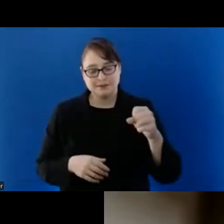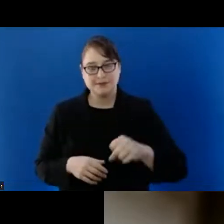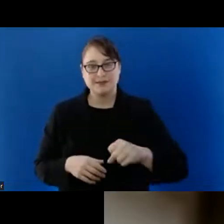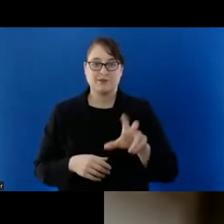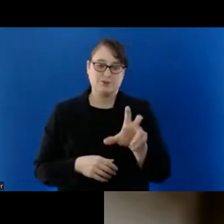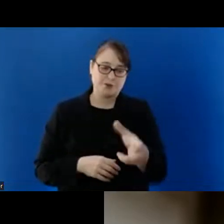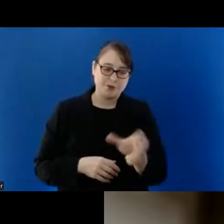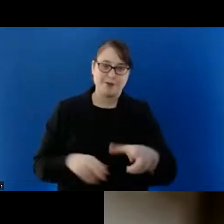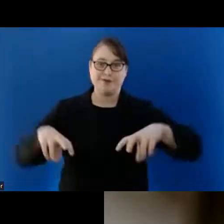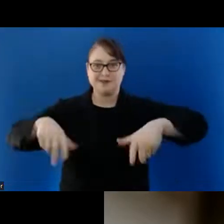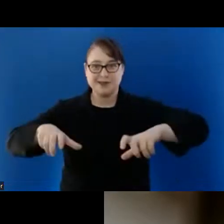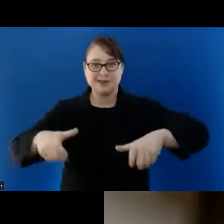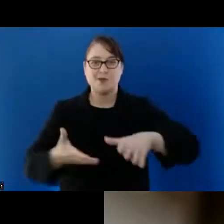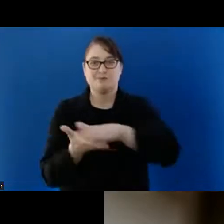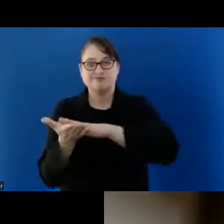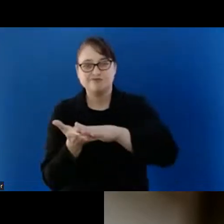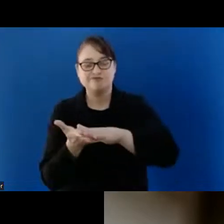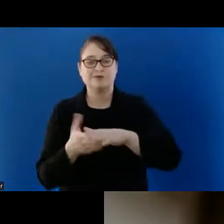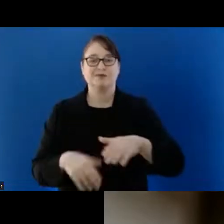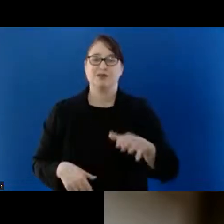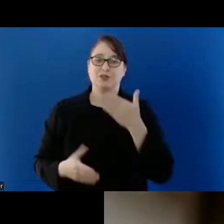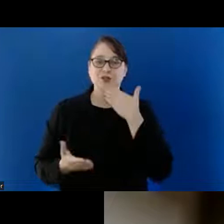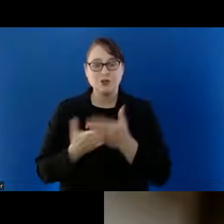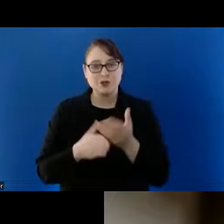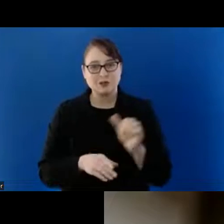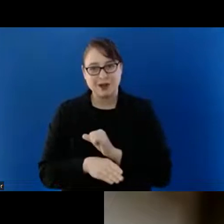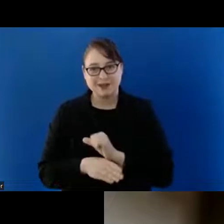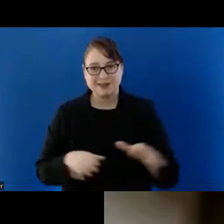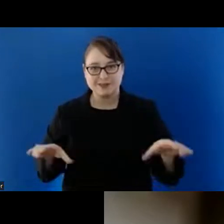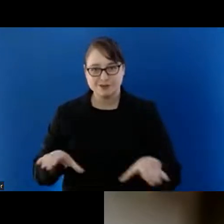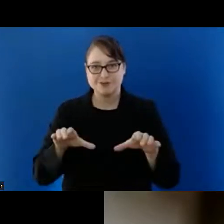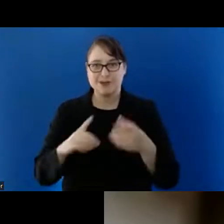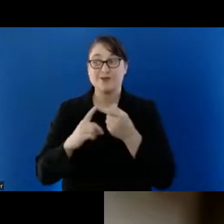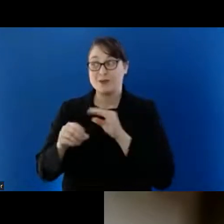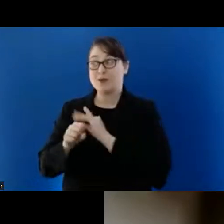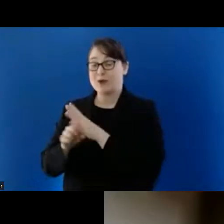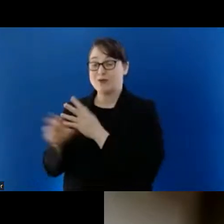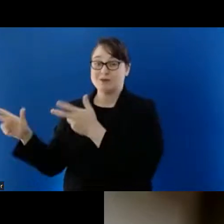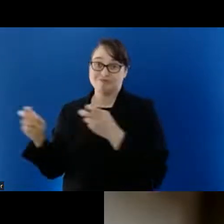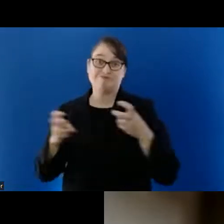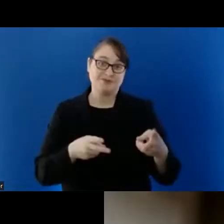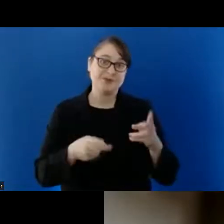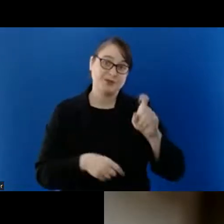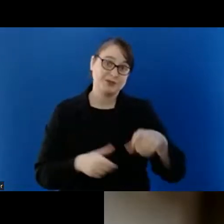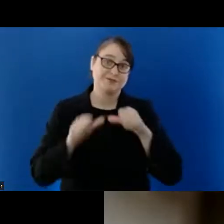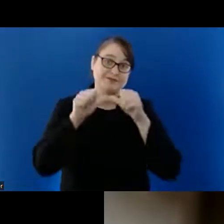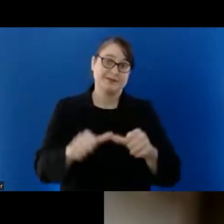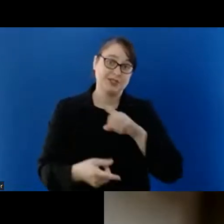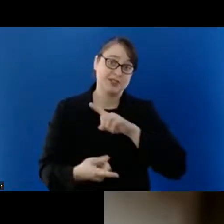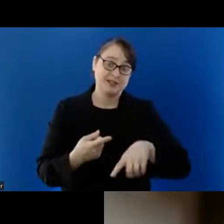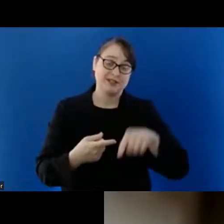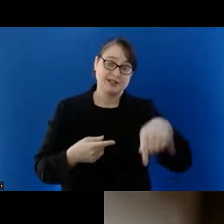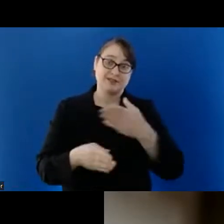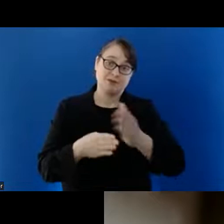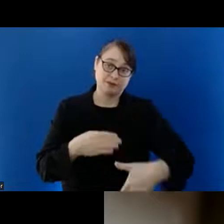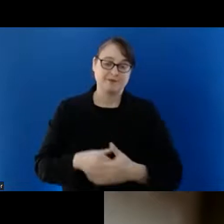with sterile wipes or whatnot is a good practice from COVID that should continue until this is over. Thank